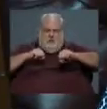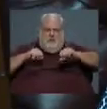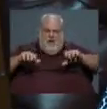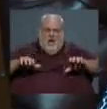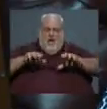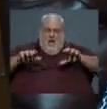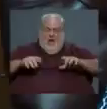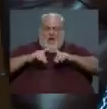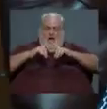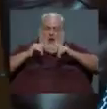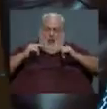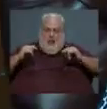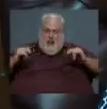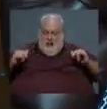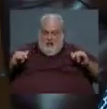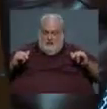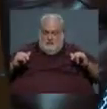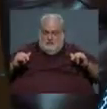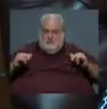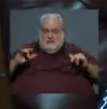activities.